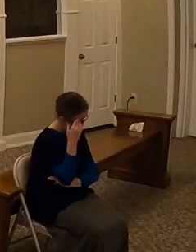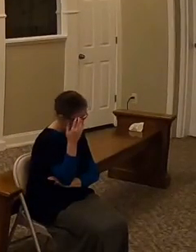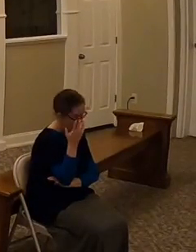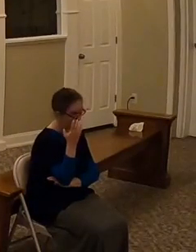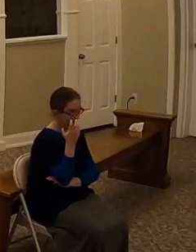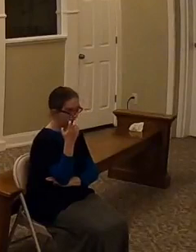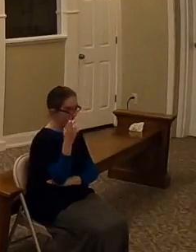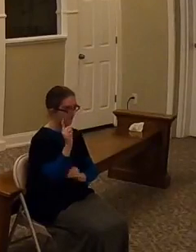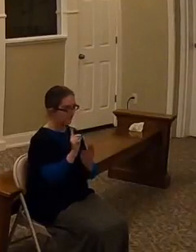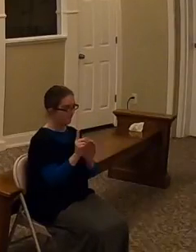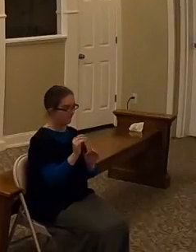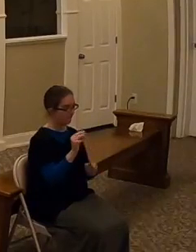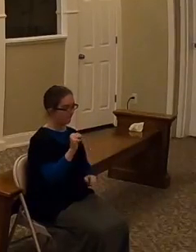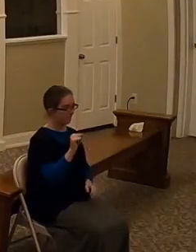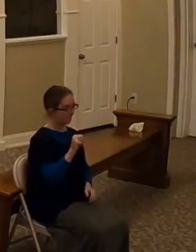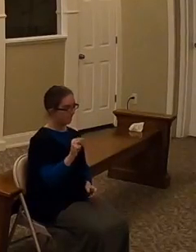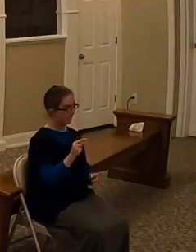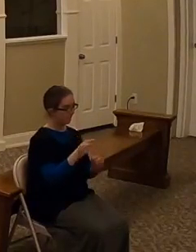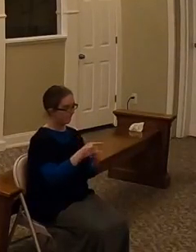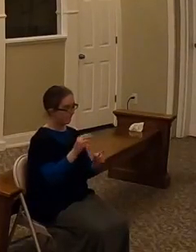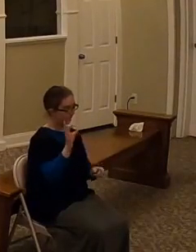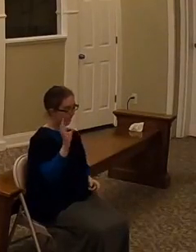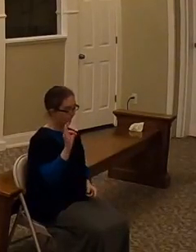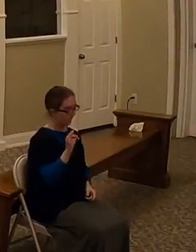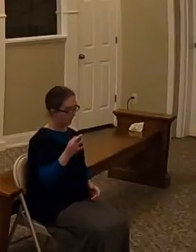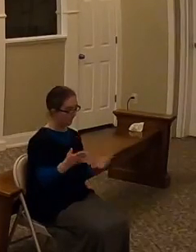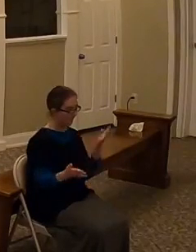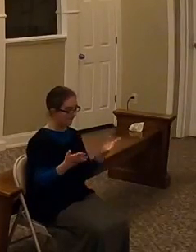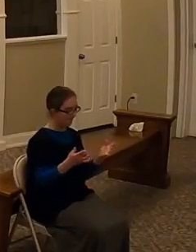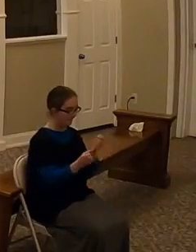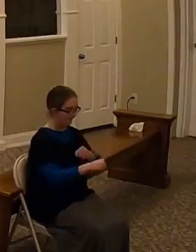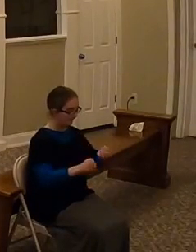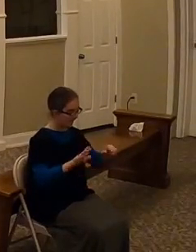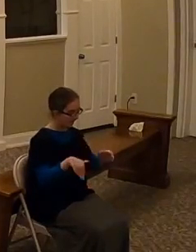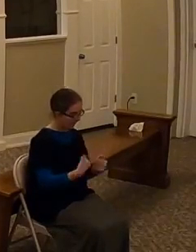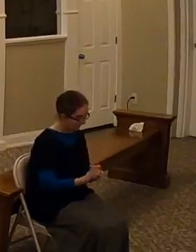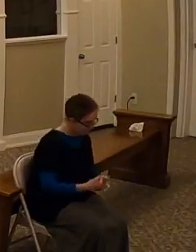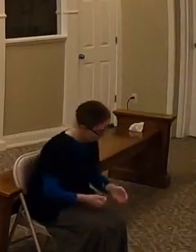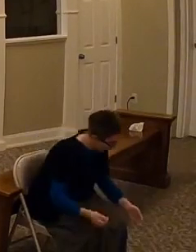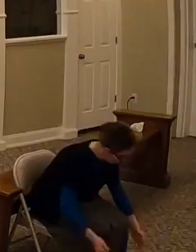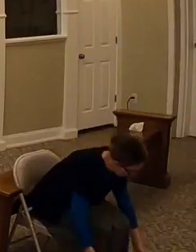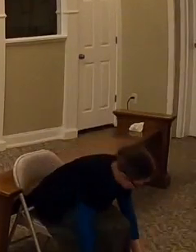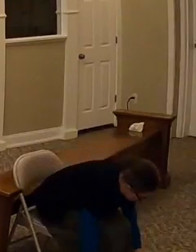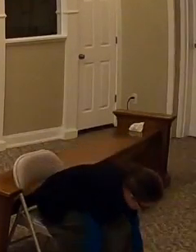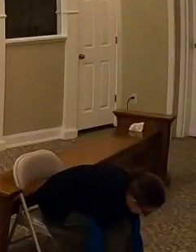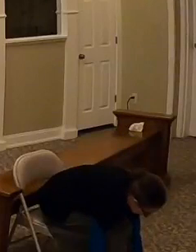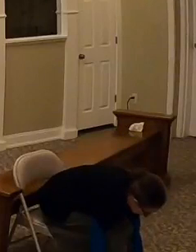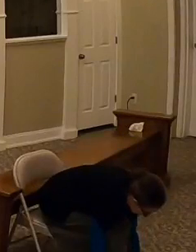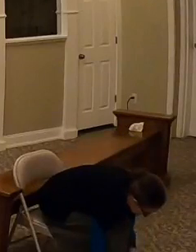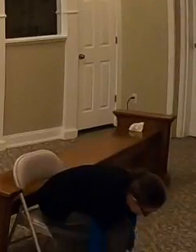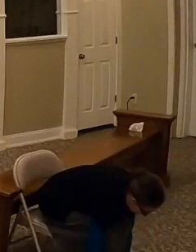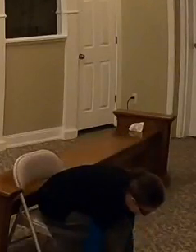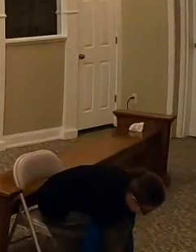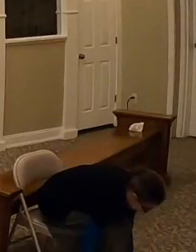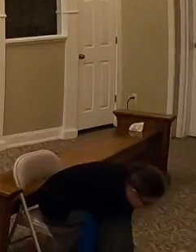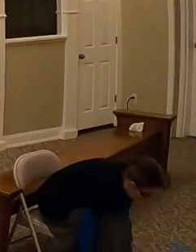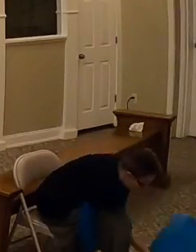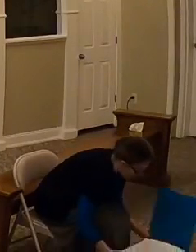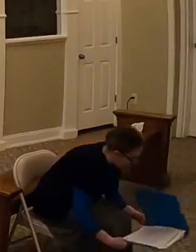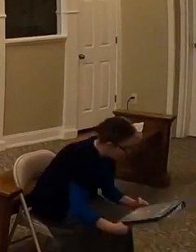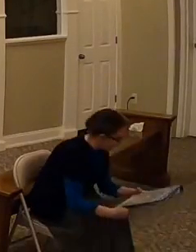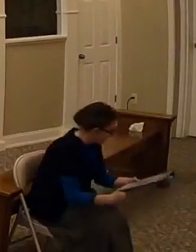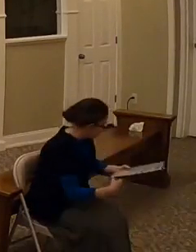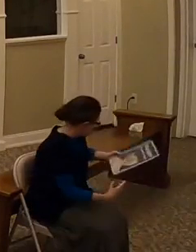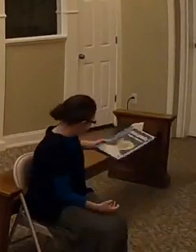About 15 to 9. I might just save the rest of this for next week. This is, I still got three or four more pages